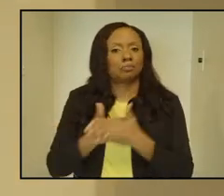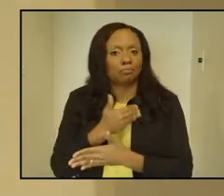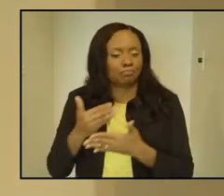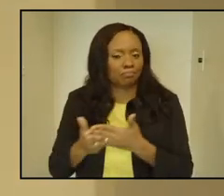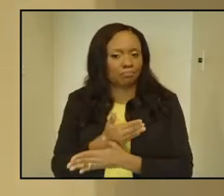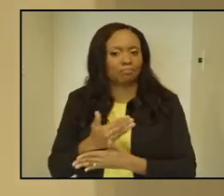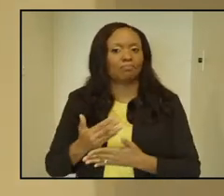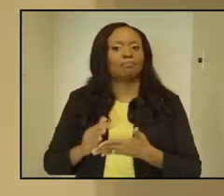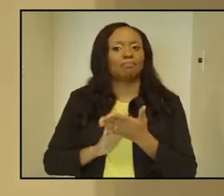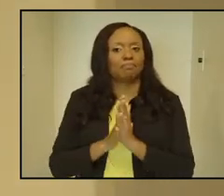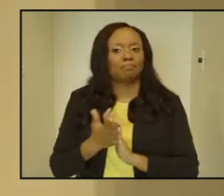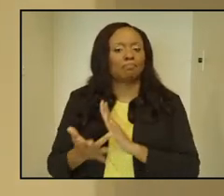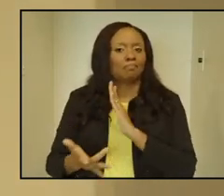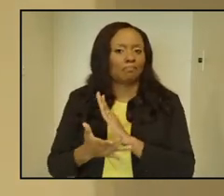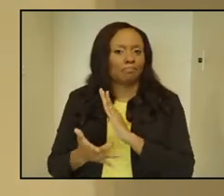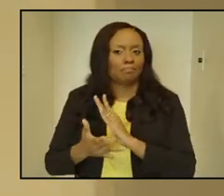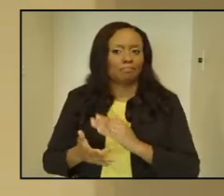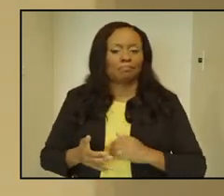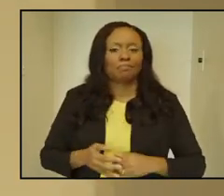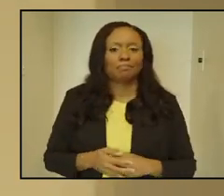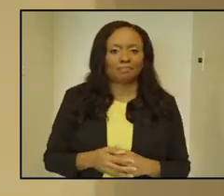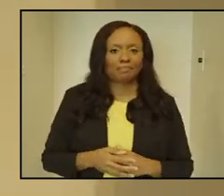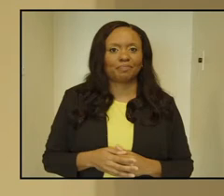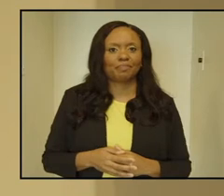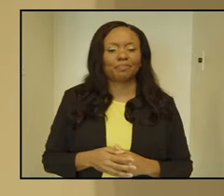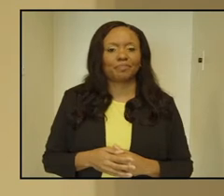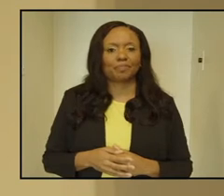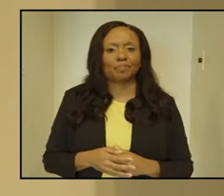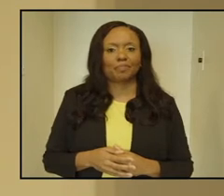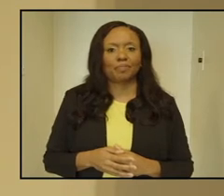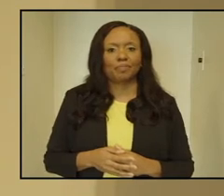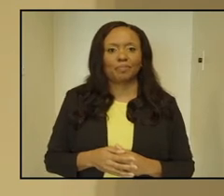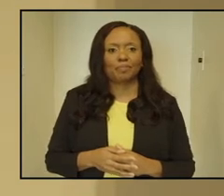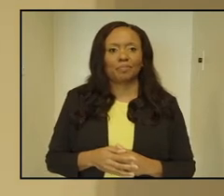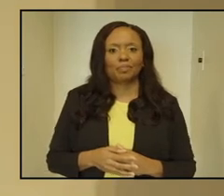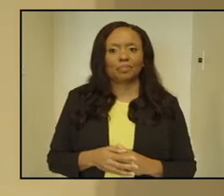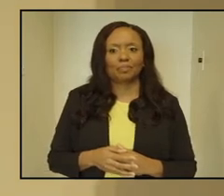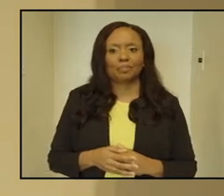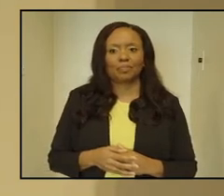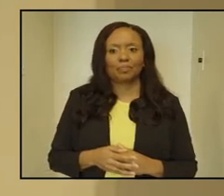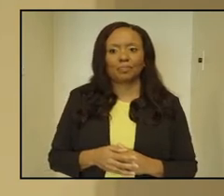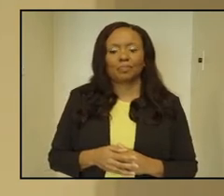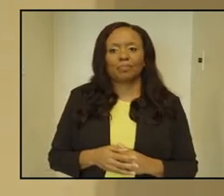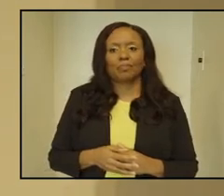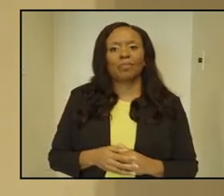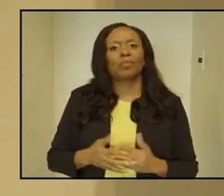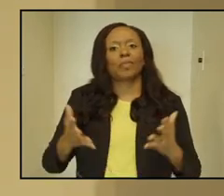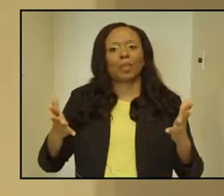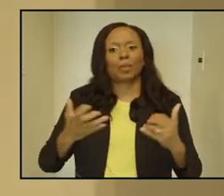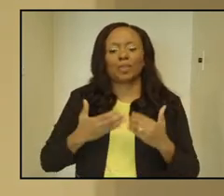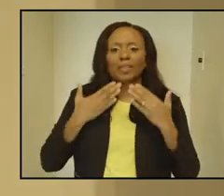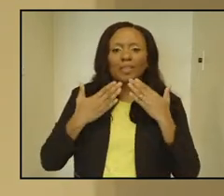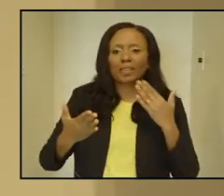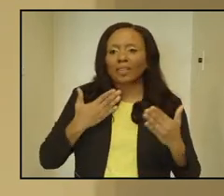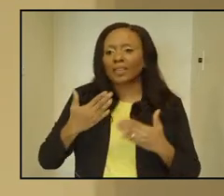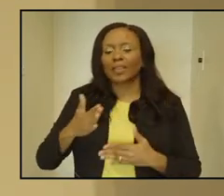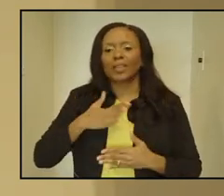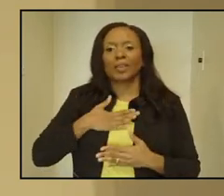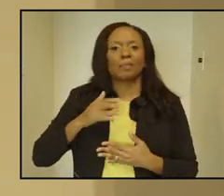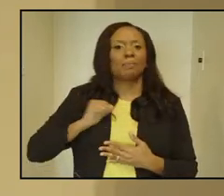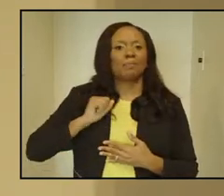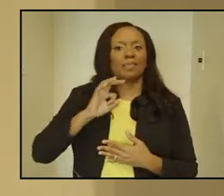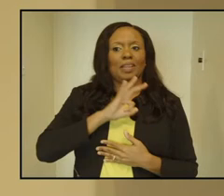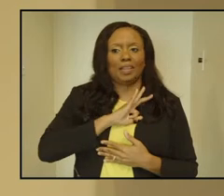CAIPO. With that being said, I wish to address my fellow colleagues. Special thanks to the